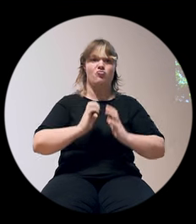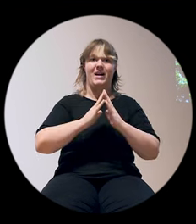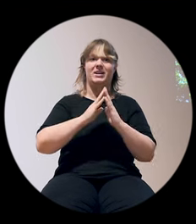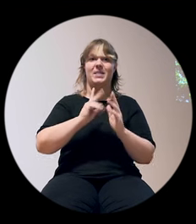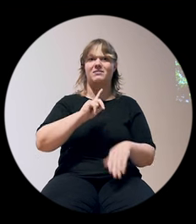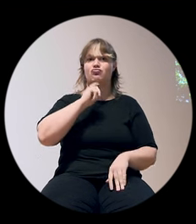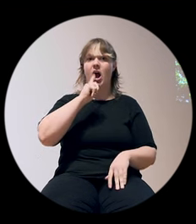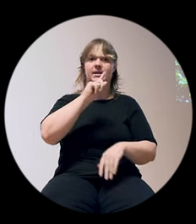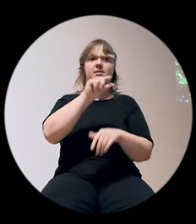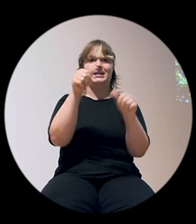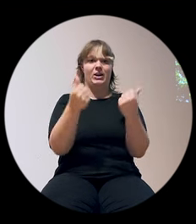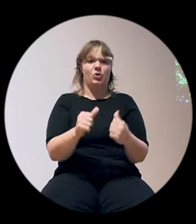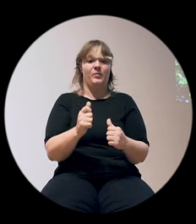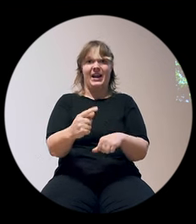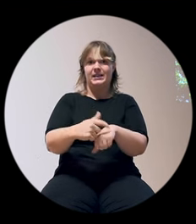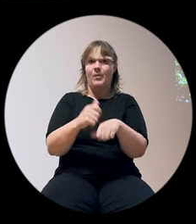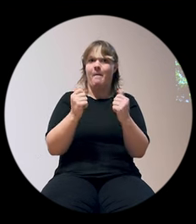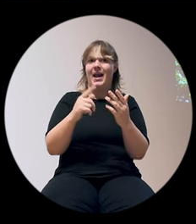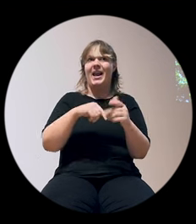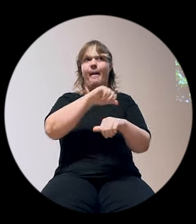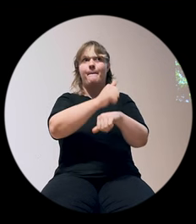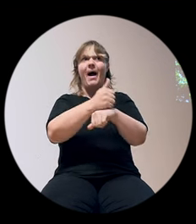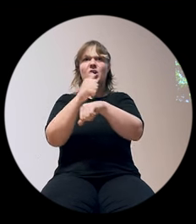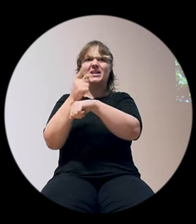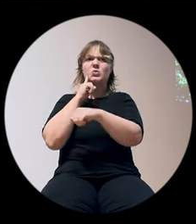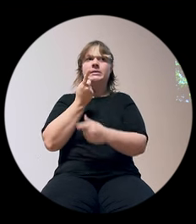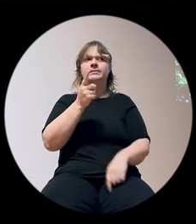at a time where many monuments were questioned, many monuments